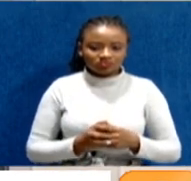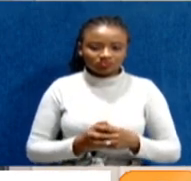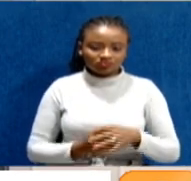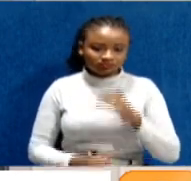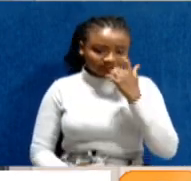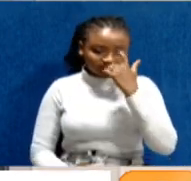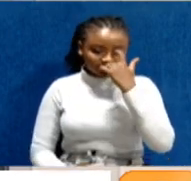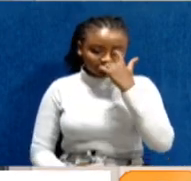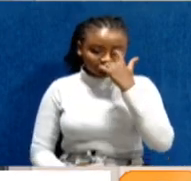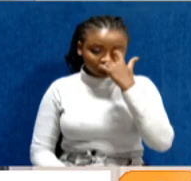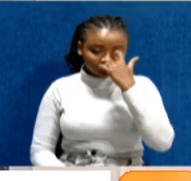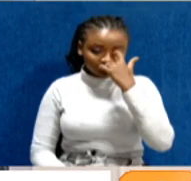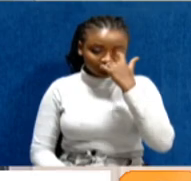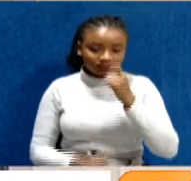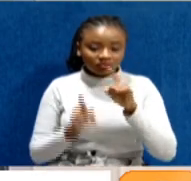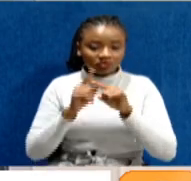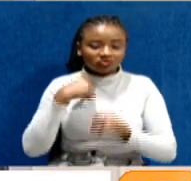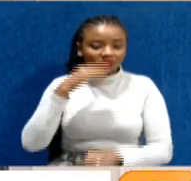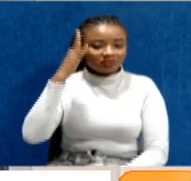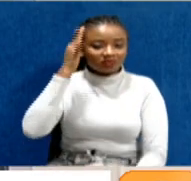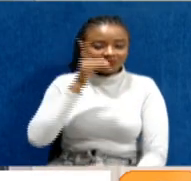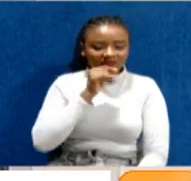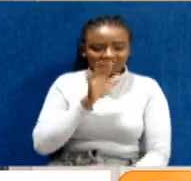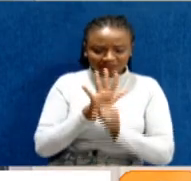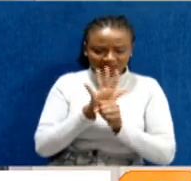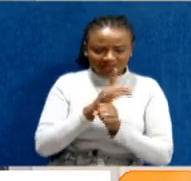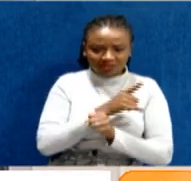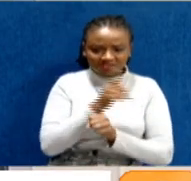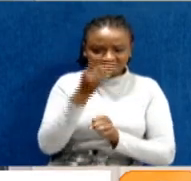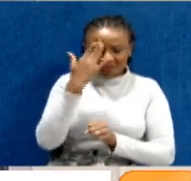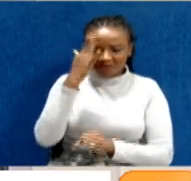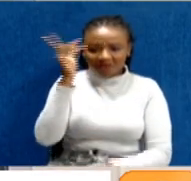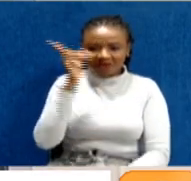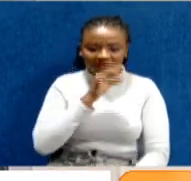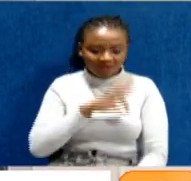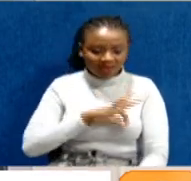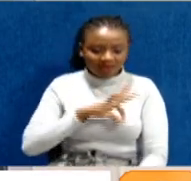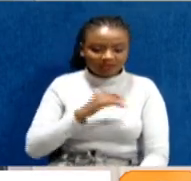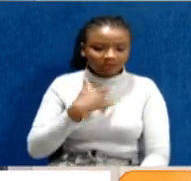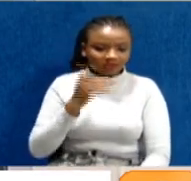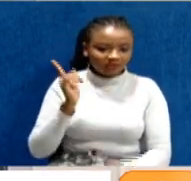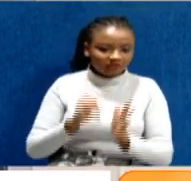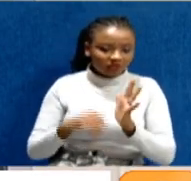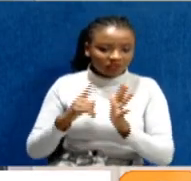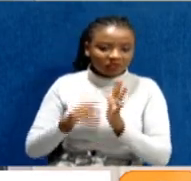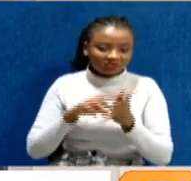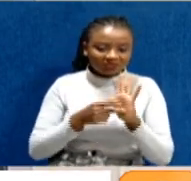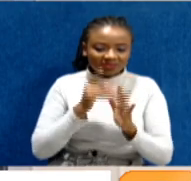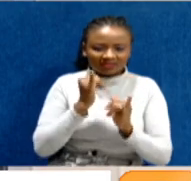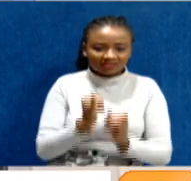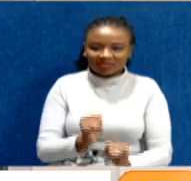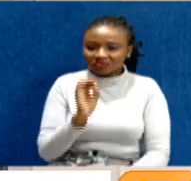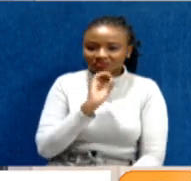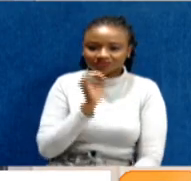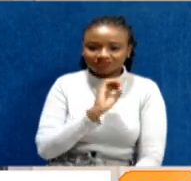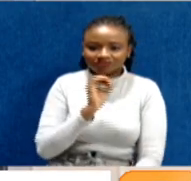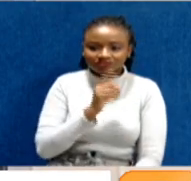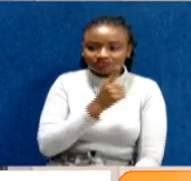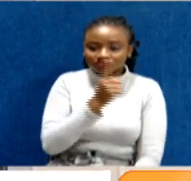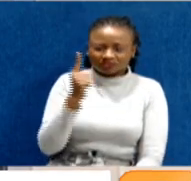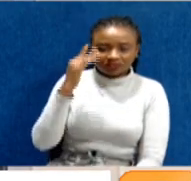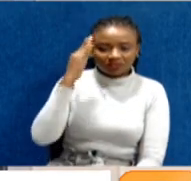because I know the Ministry of Agriculture and most of the stakeholders are aware of the benefits actually of this organic. It's not science, it's not something new. No